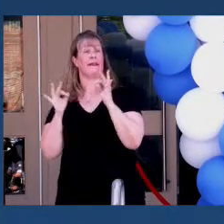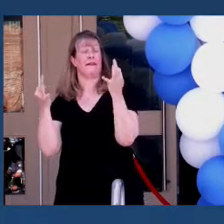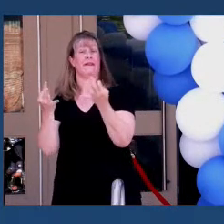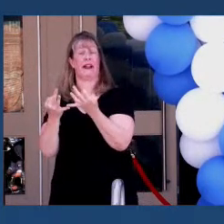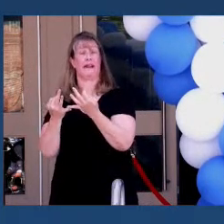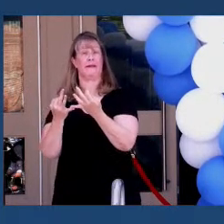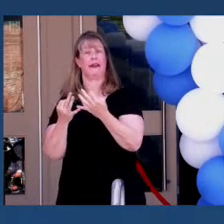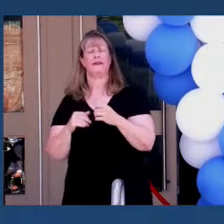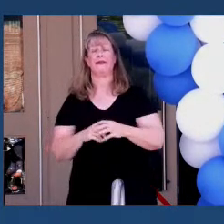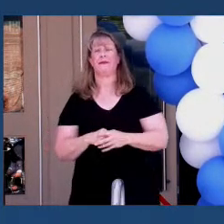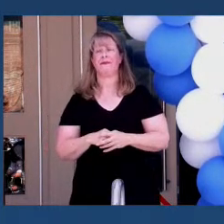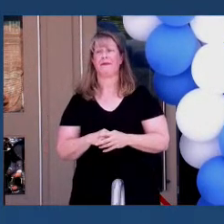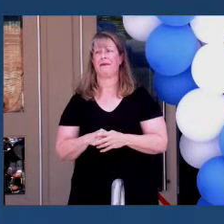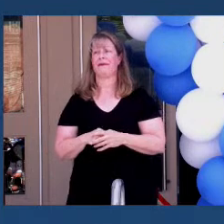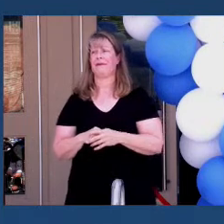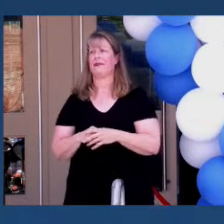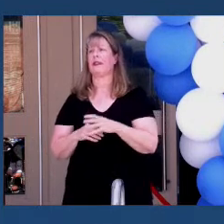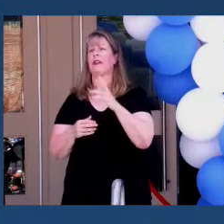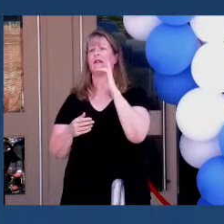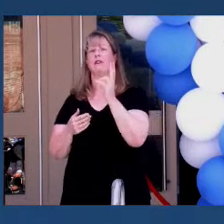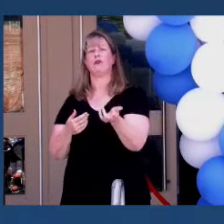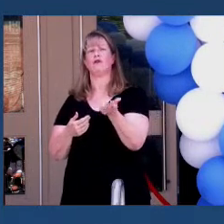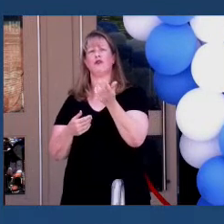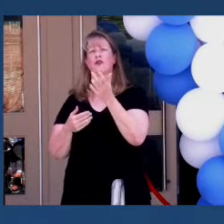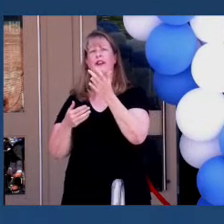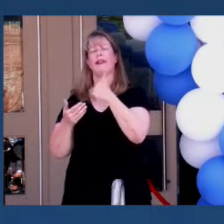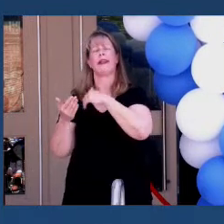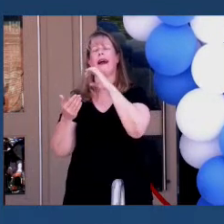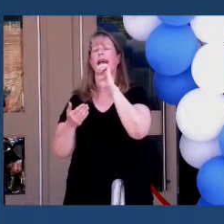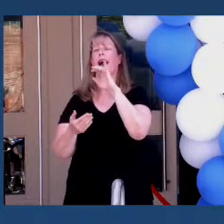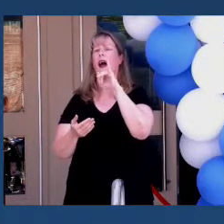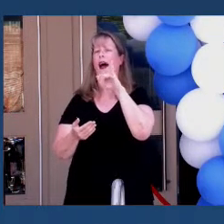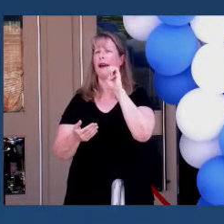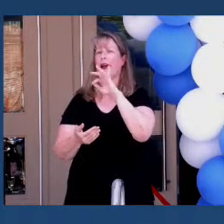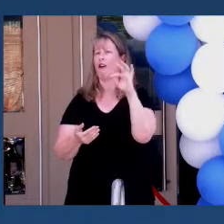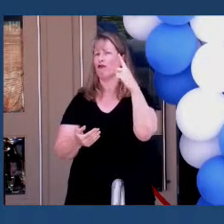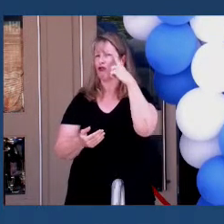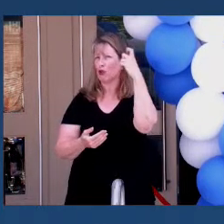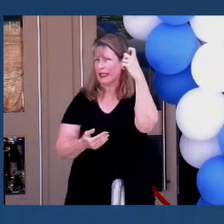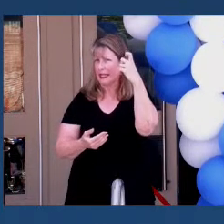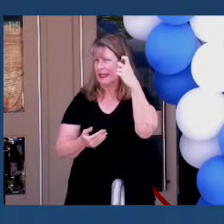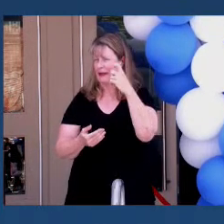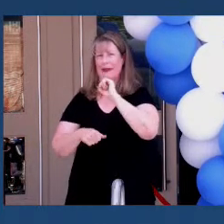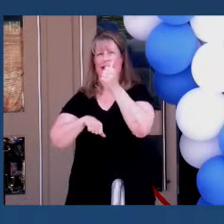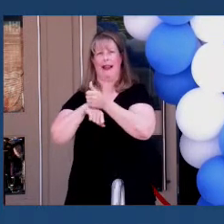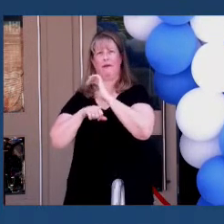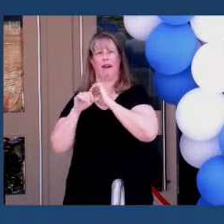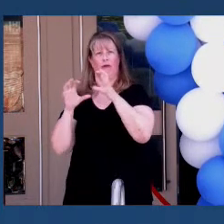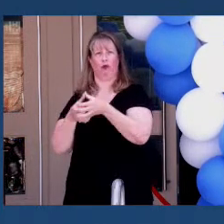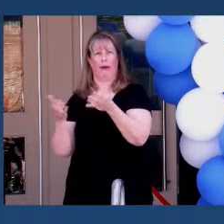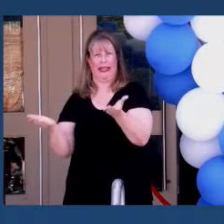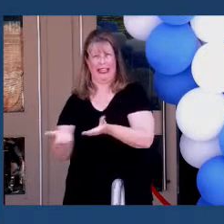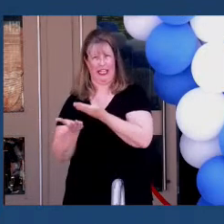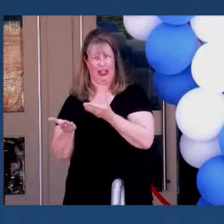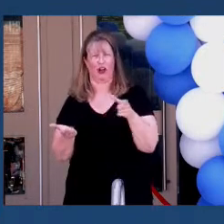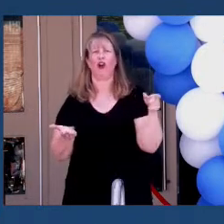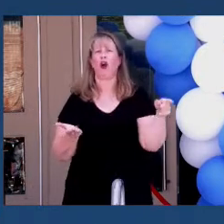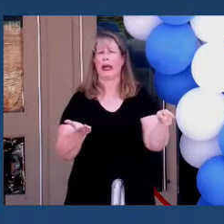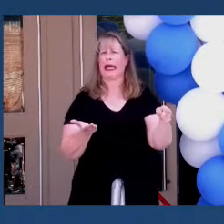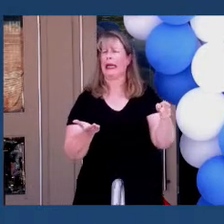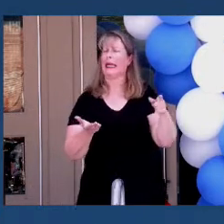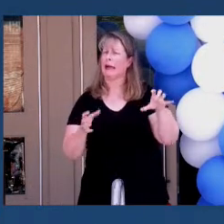a chapter with Art Boswell of the I Have a Dream Foundation here at Bancroft, he did everything